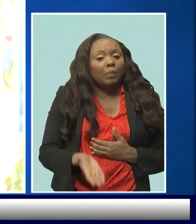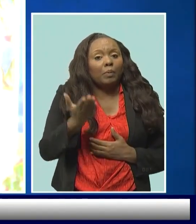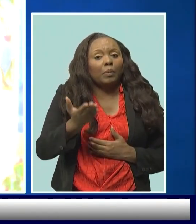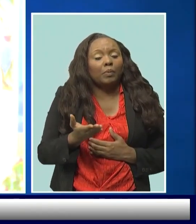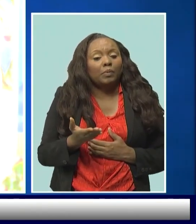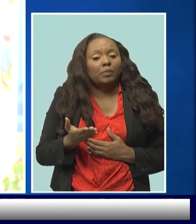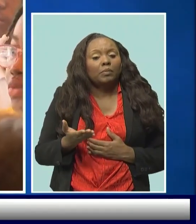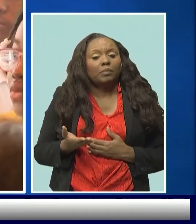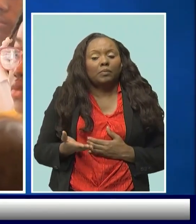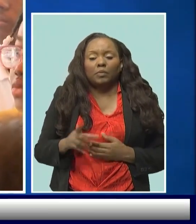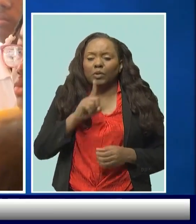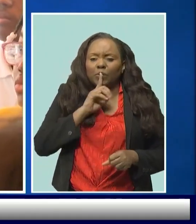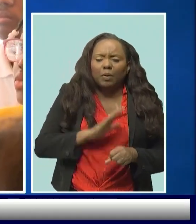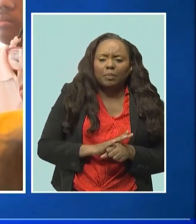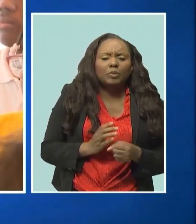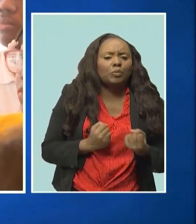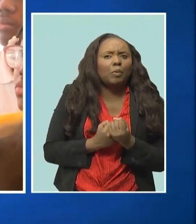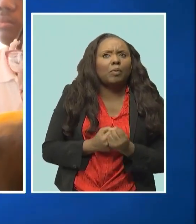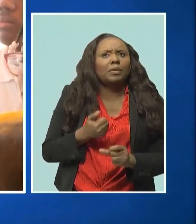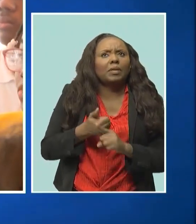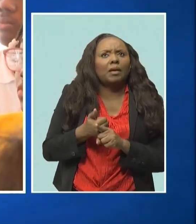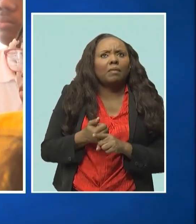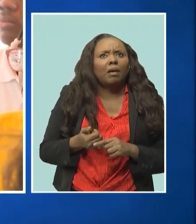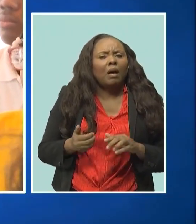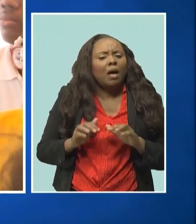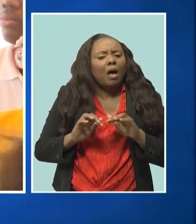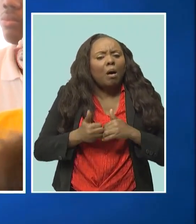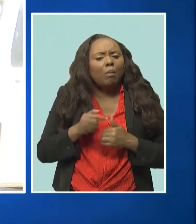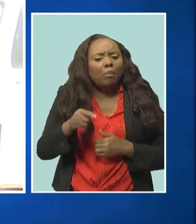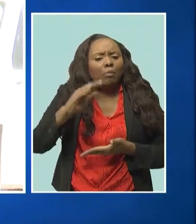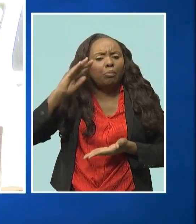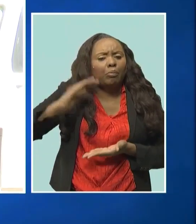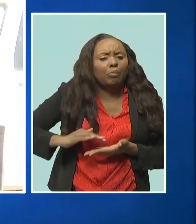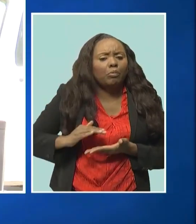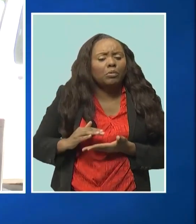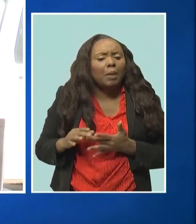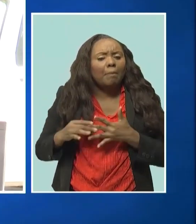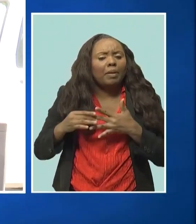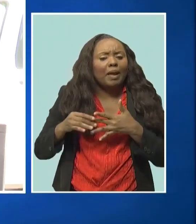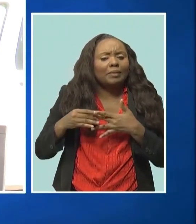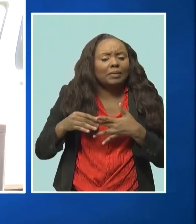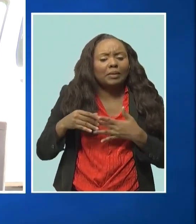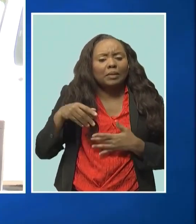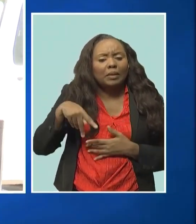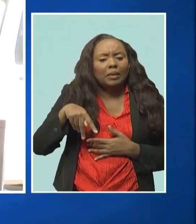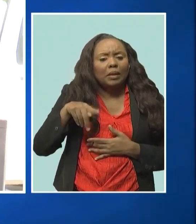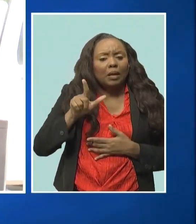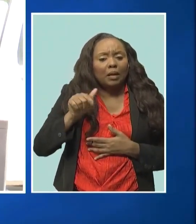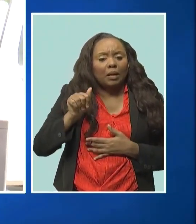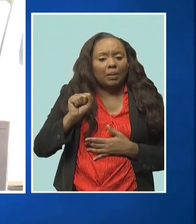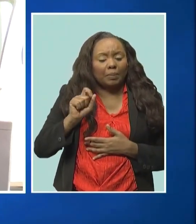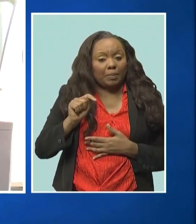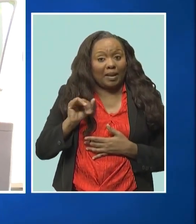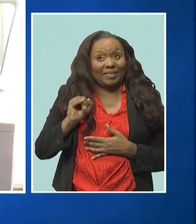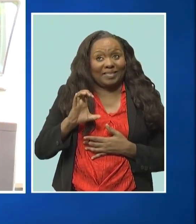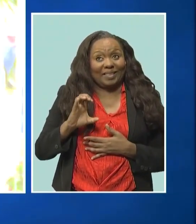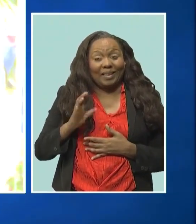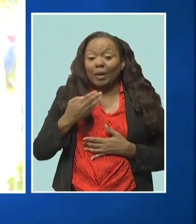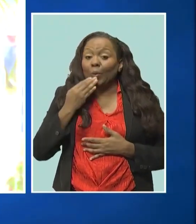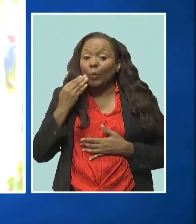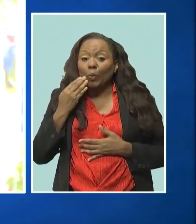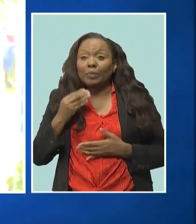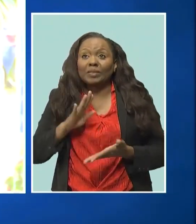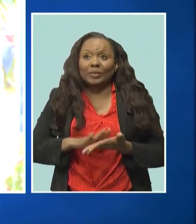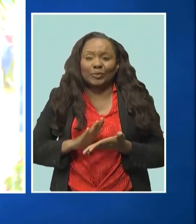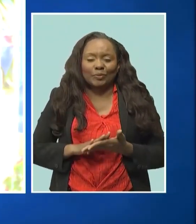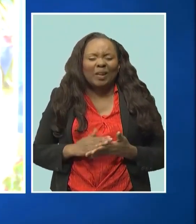do to reduce plastic at home and at school. And you're going to have homework. We're